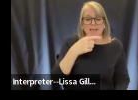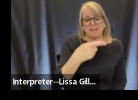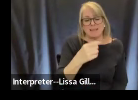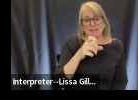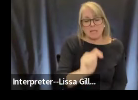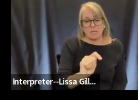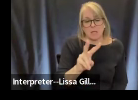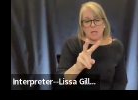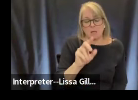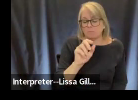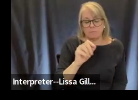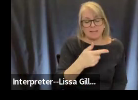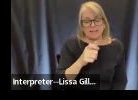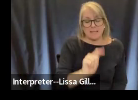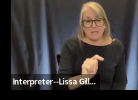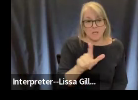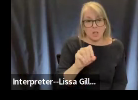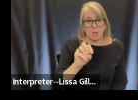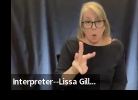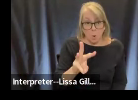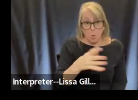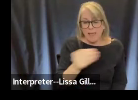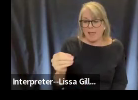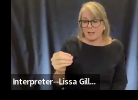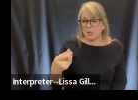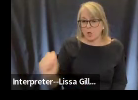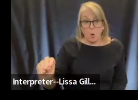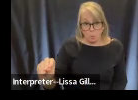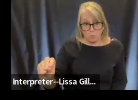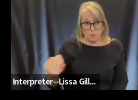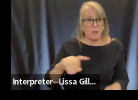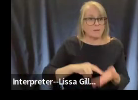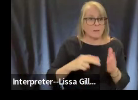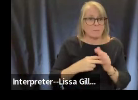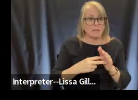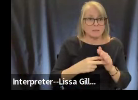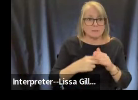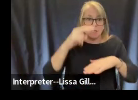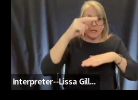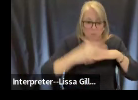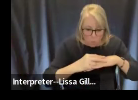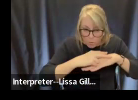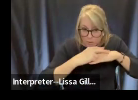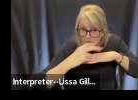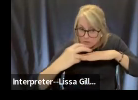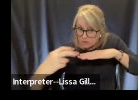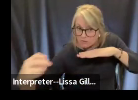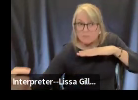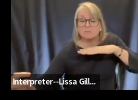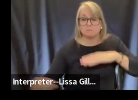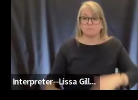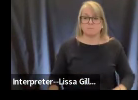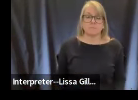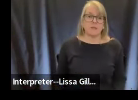to escaping from fire. And just a little bit of touching here. Again, I was mentioning that this program is called the Golden Boot, and it was